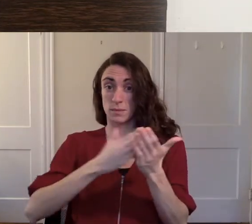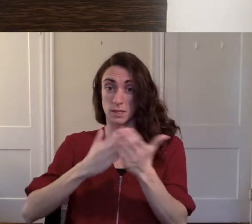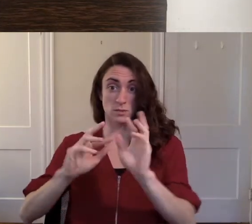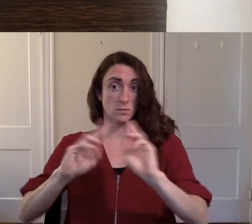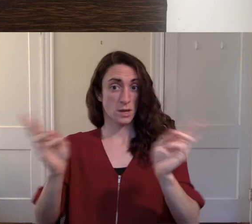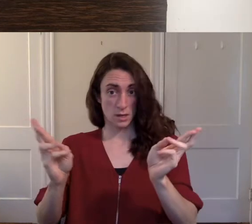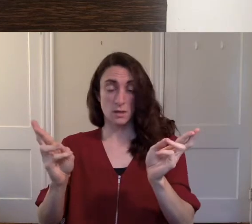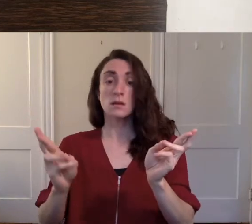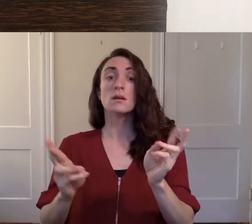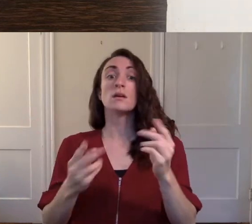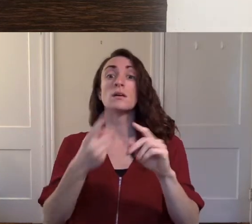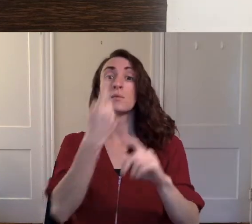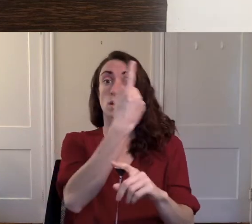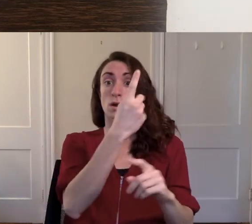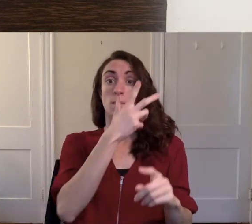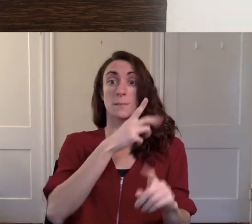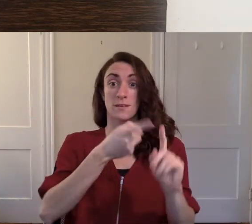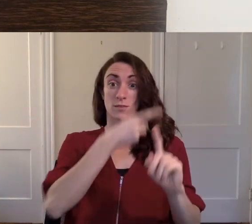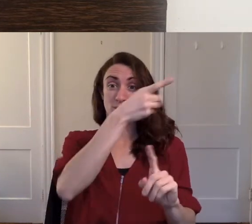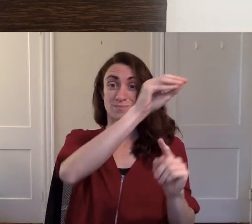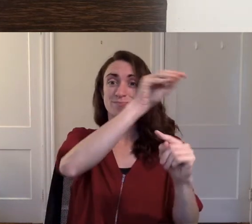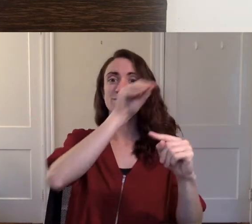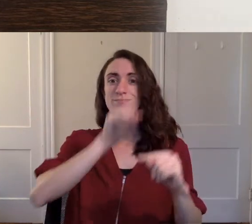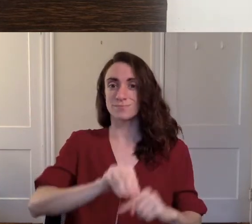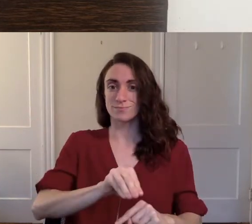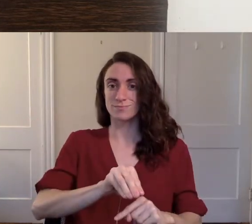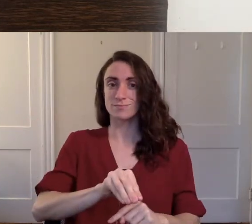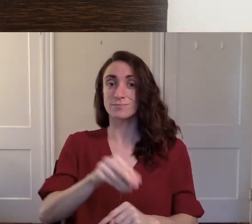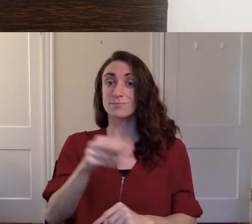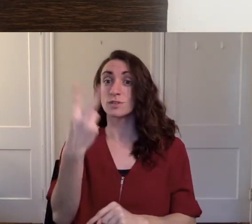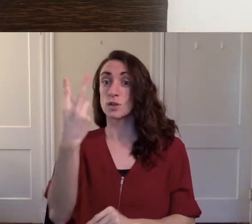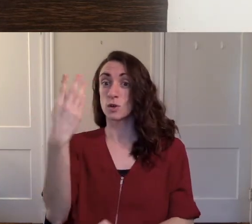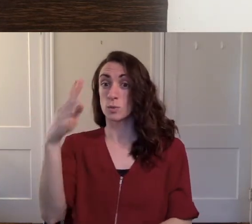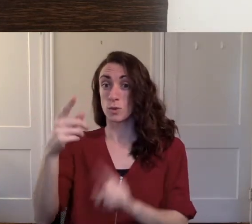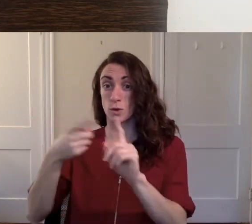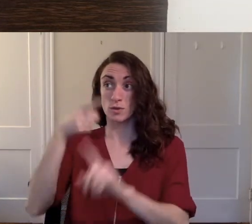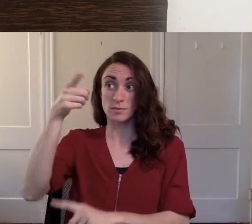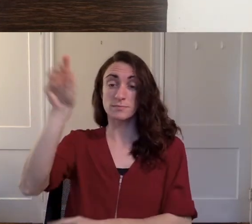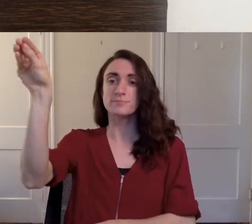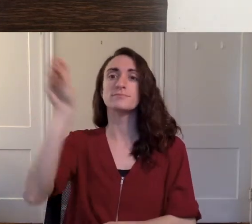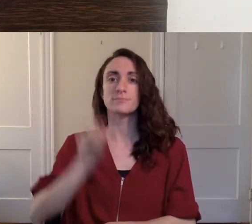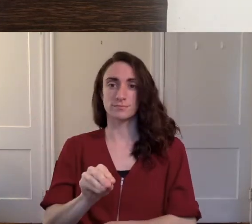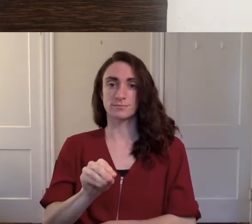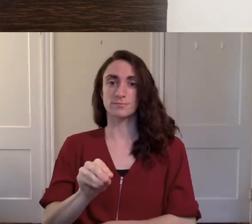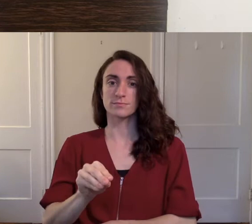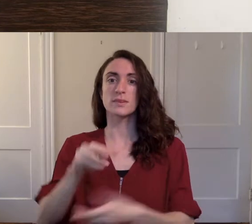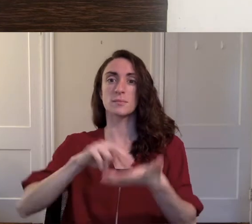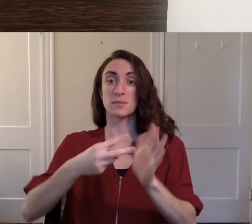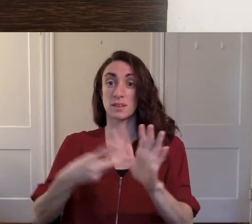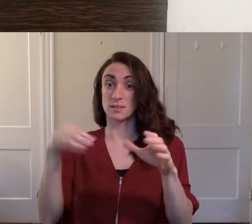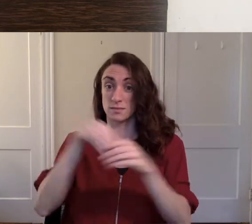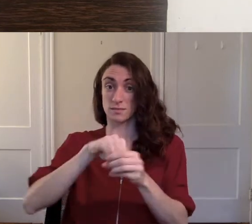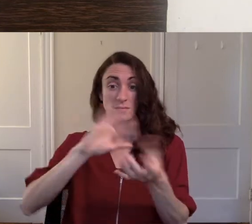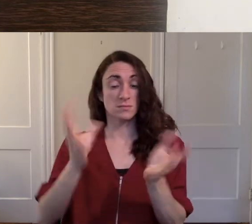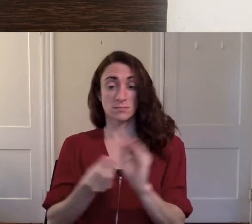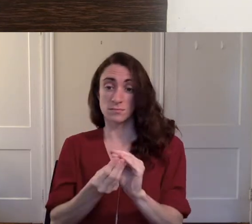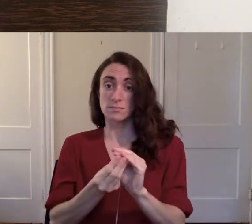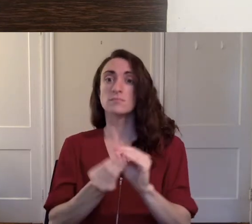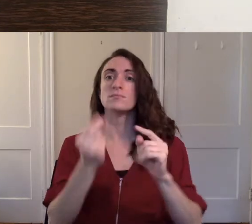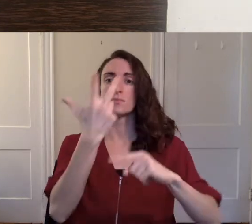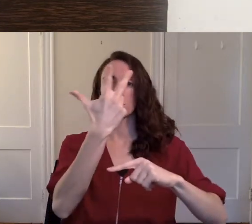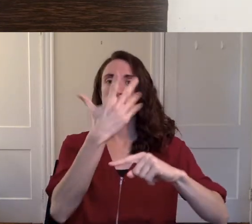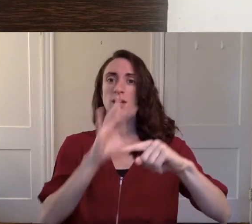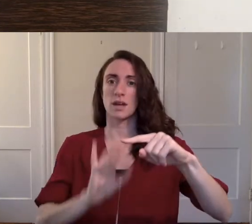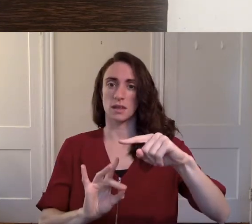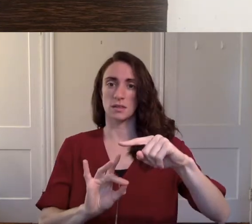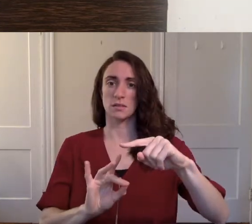can take that 1/8 piece and the 2/8 pieces and put them into that third box and see how much we've filled up. So it's pretty clear to see